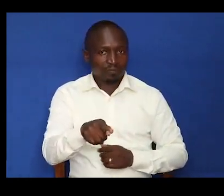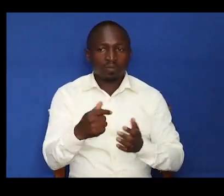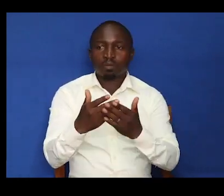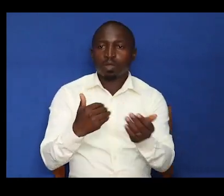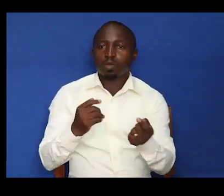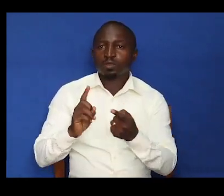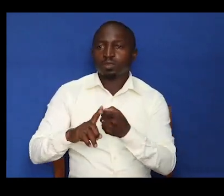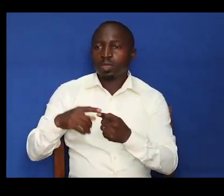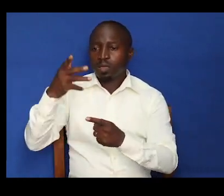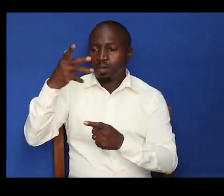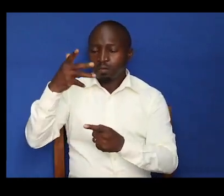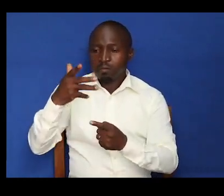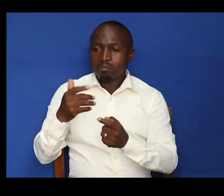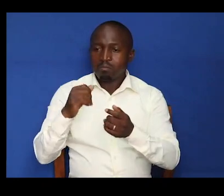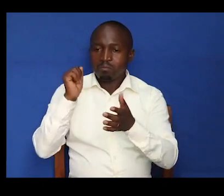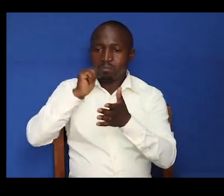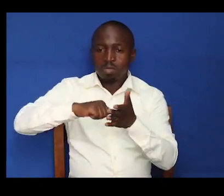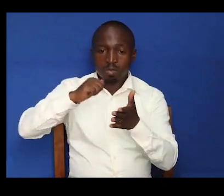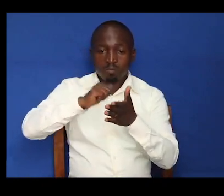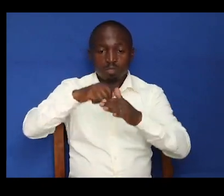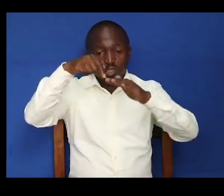because of the dissolved salty minerals.